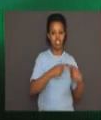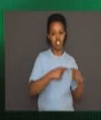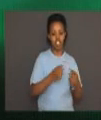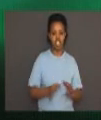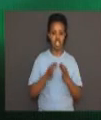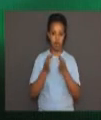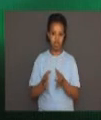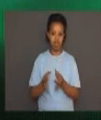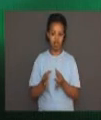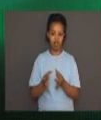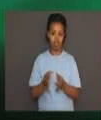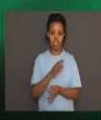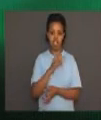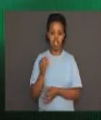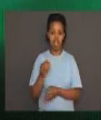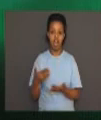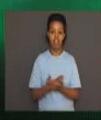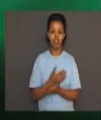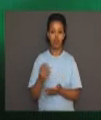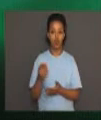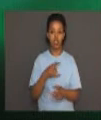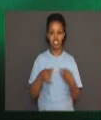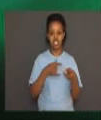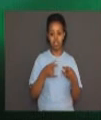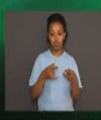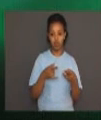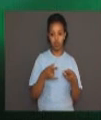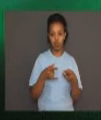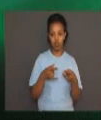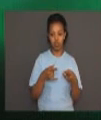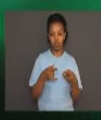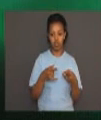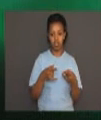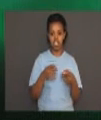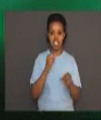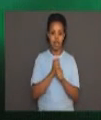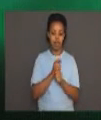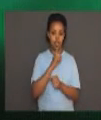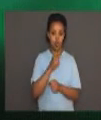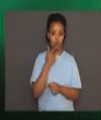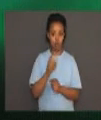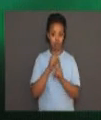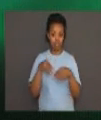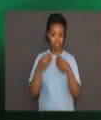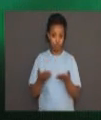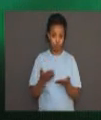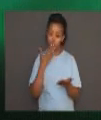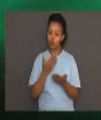generation and a new species is eventually formed, then you are correct. Great